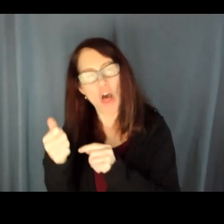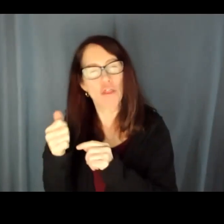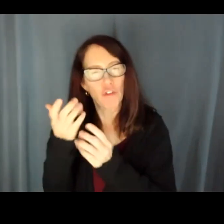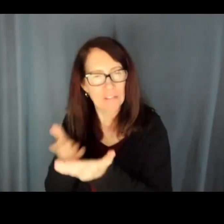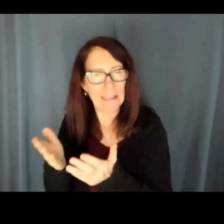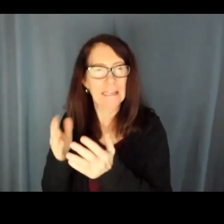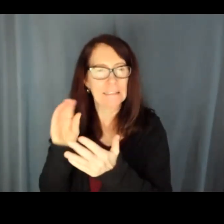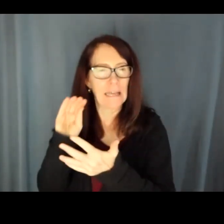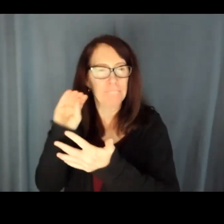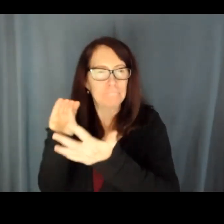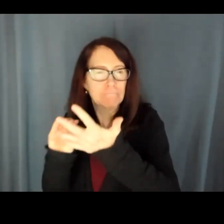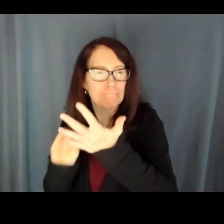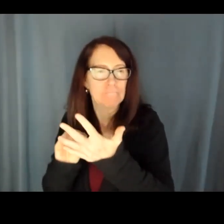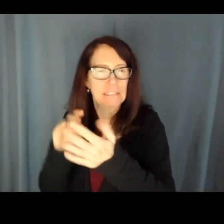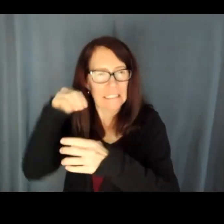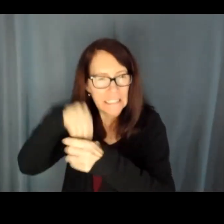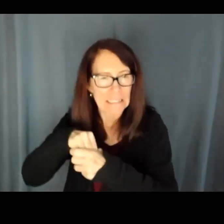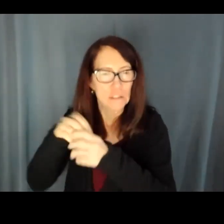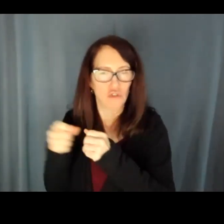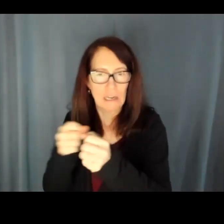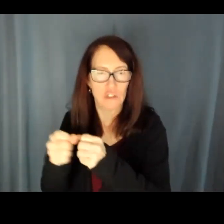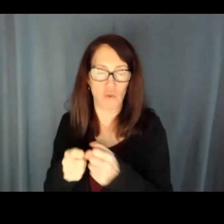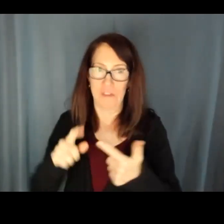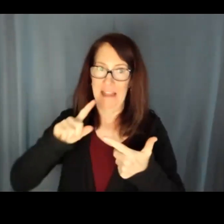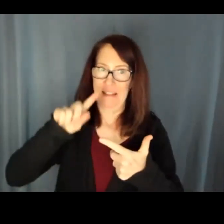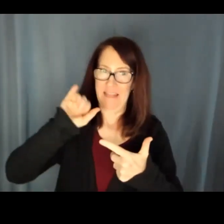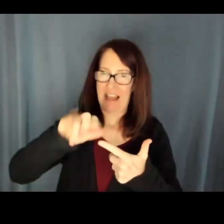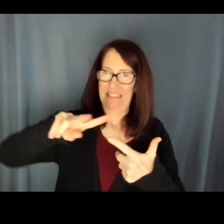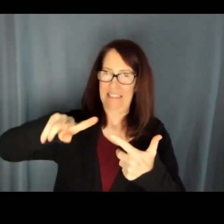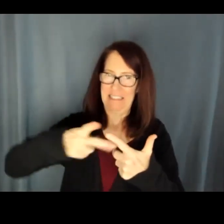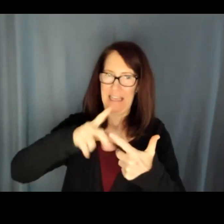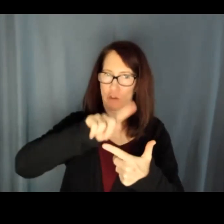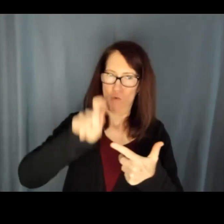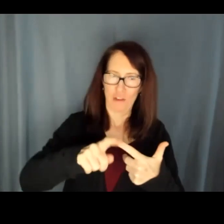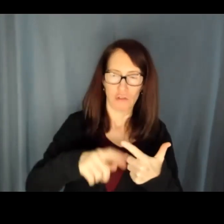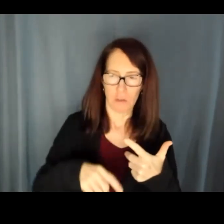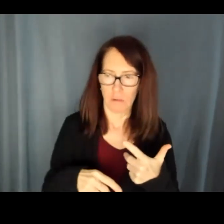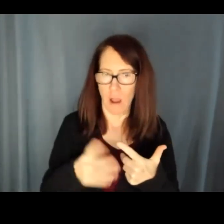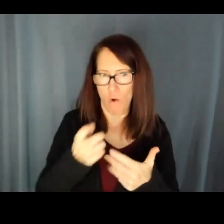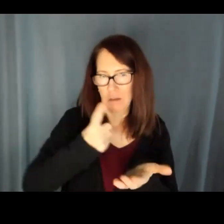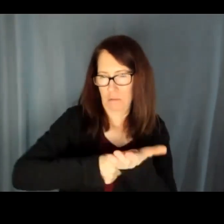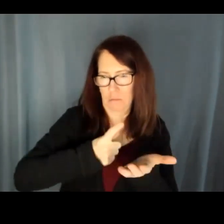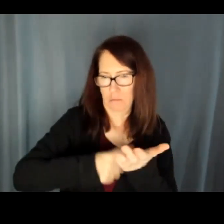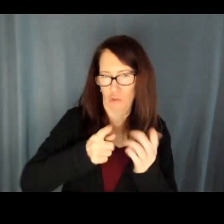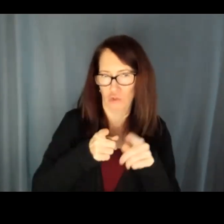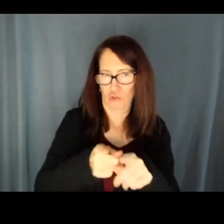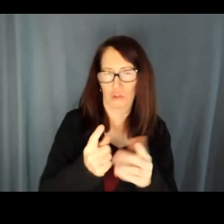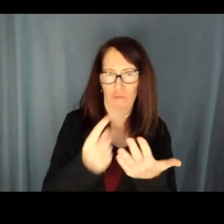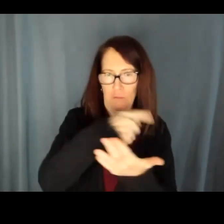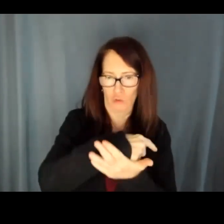is a second question that I thought we might focus on in our review. And a third question